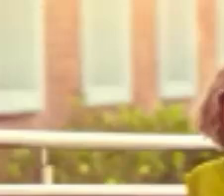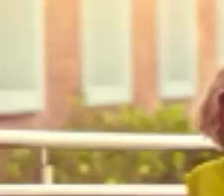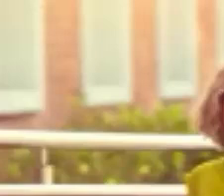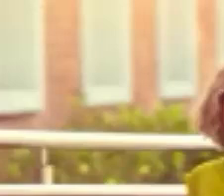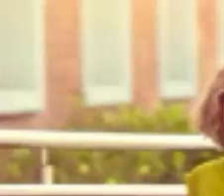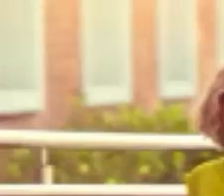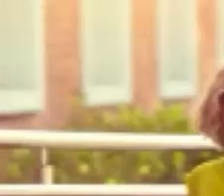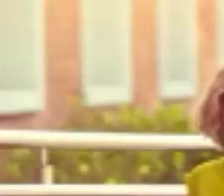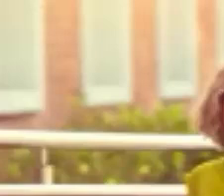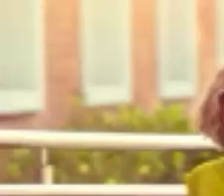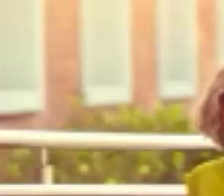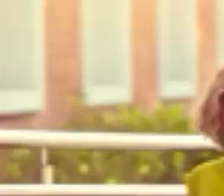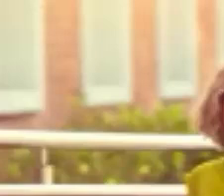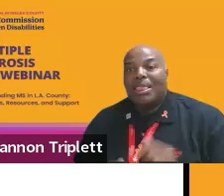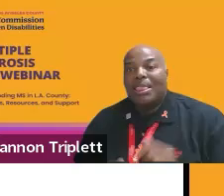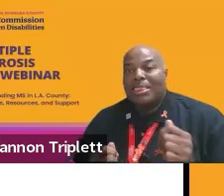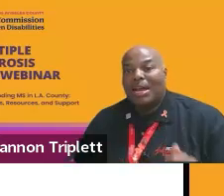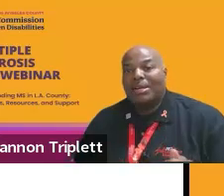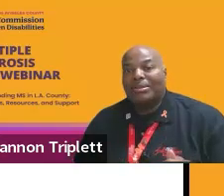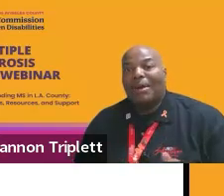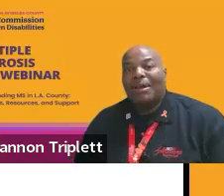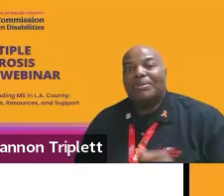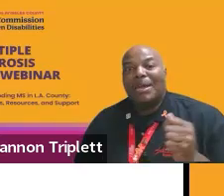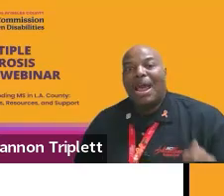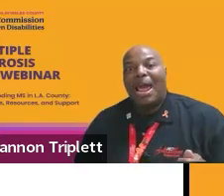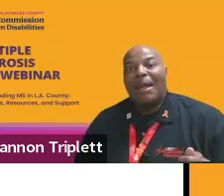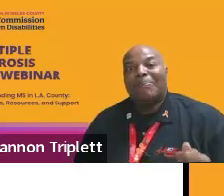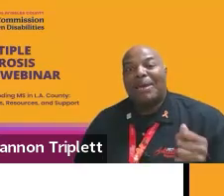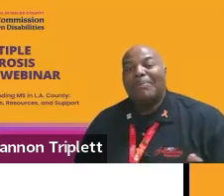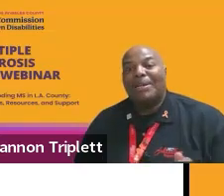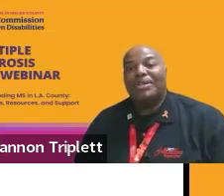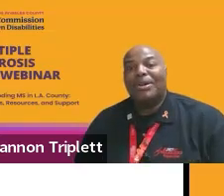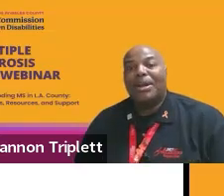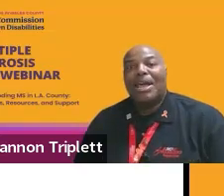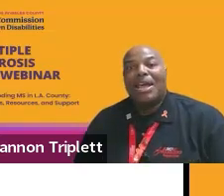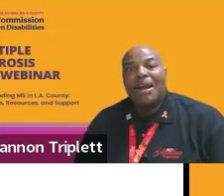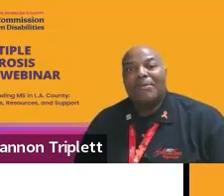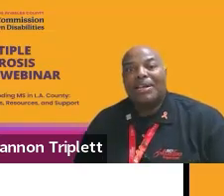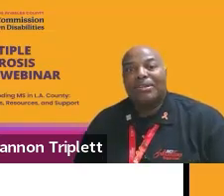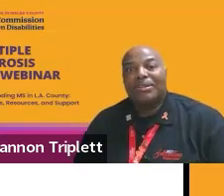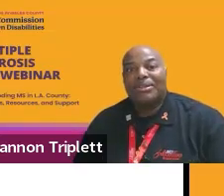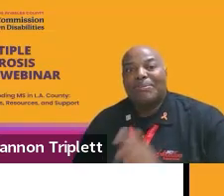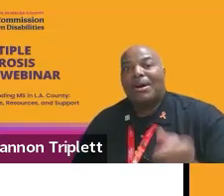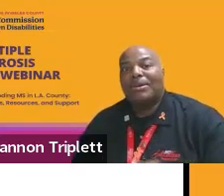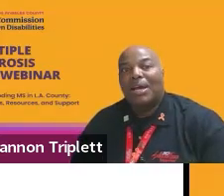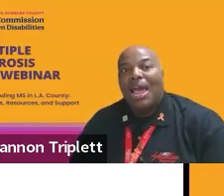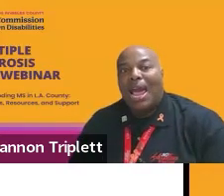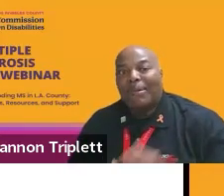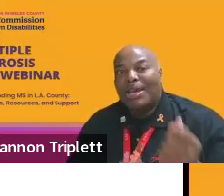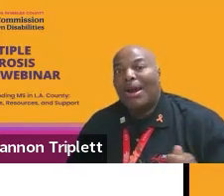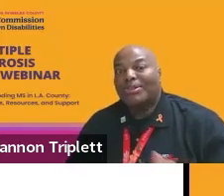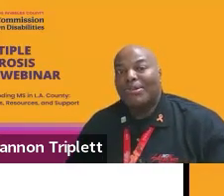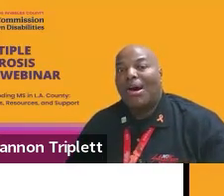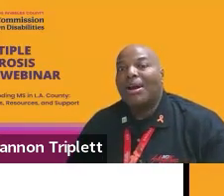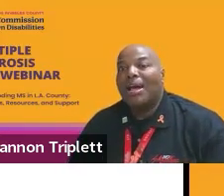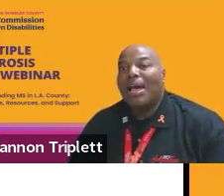free. I have a couple flyers up. There's a way to be a peer mentor here at Rancho Los Amigos,